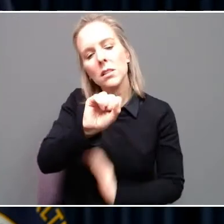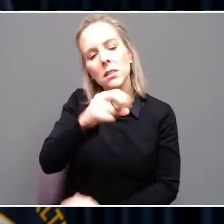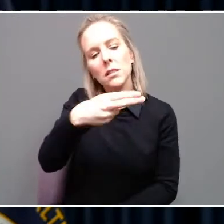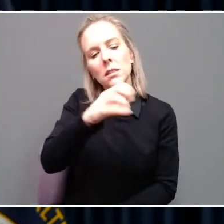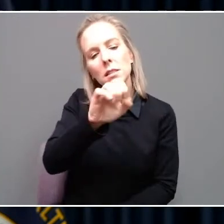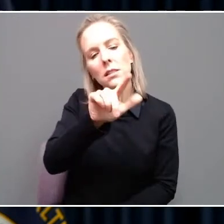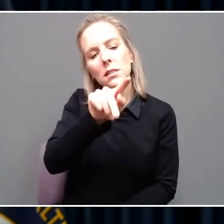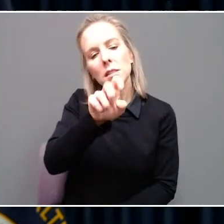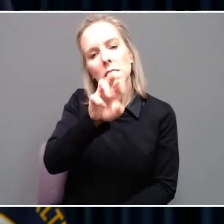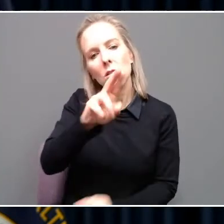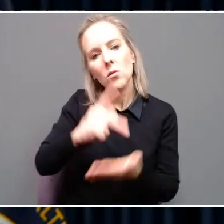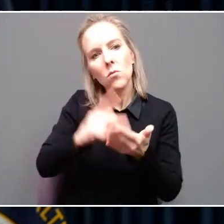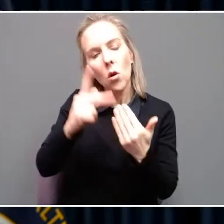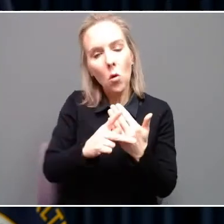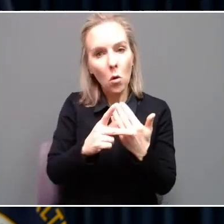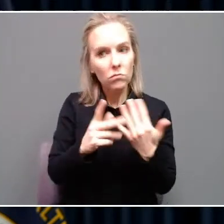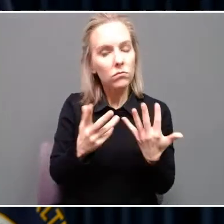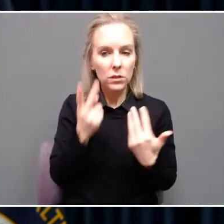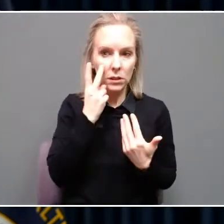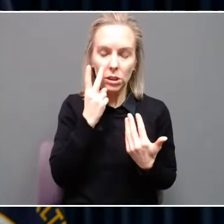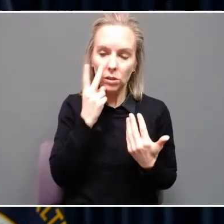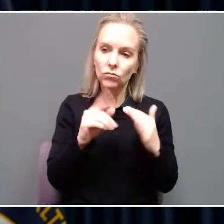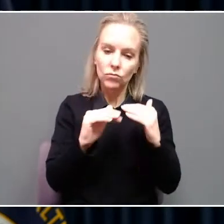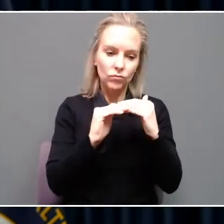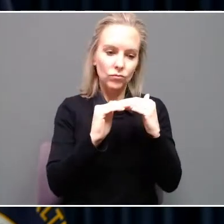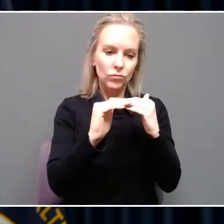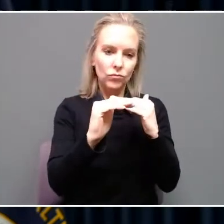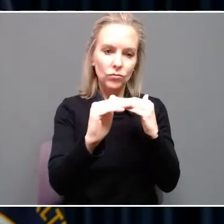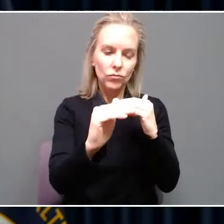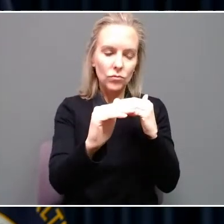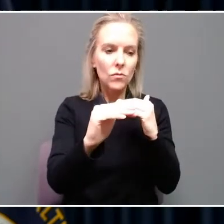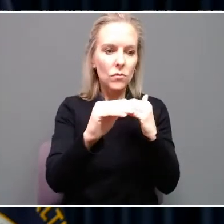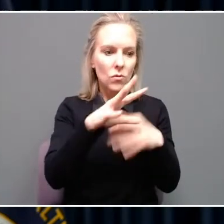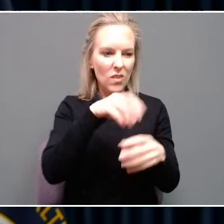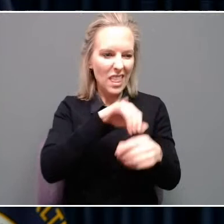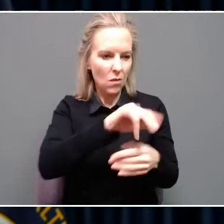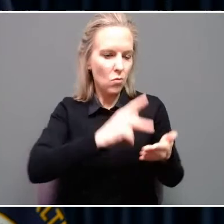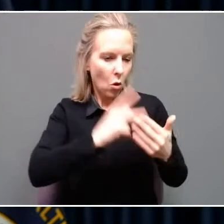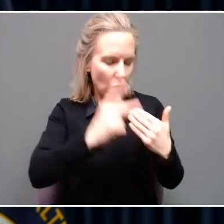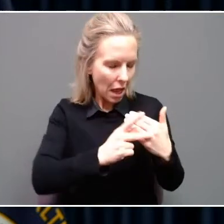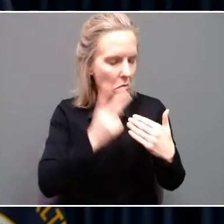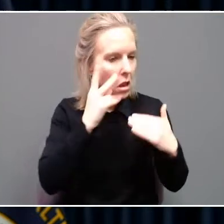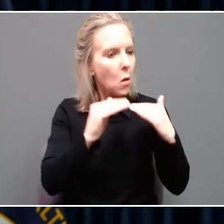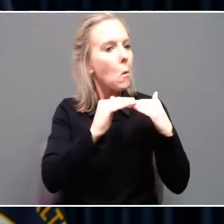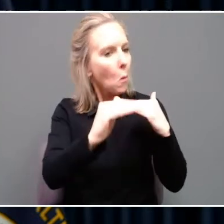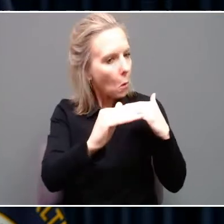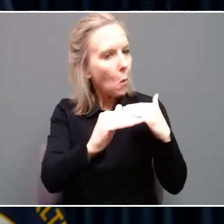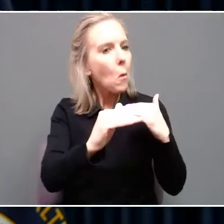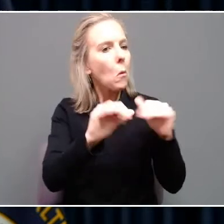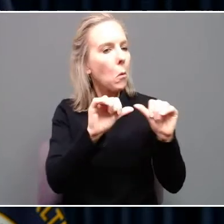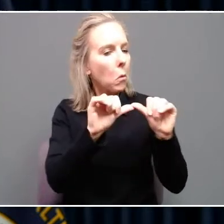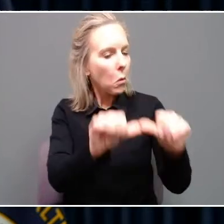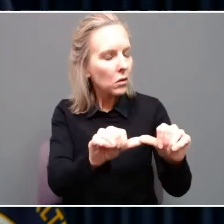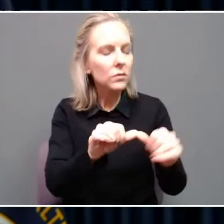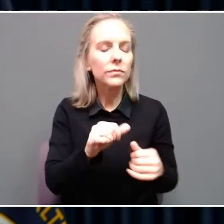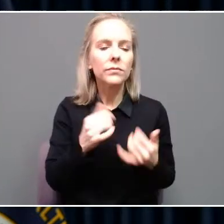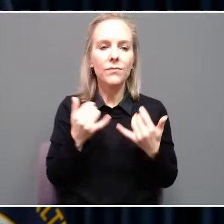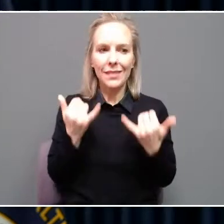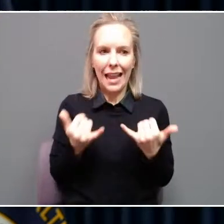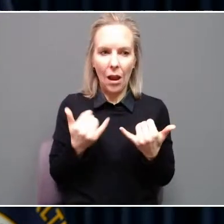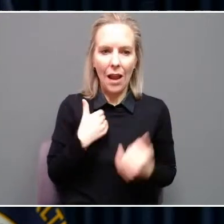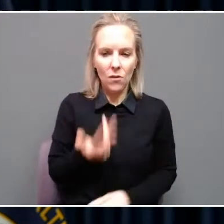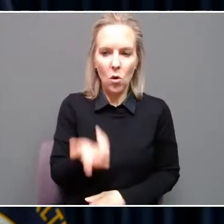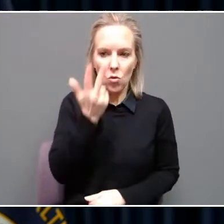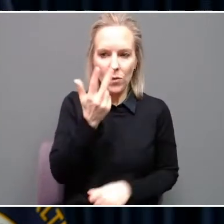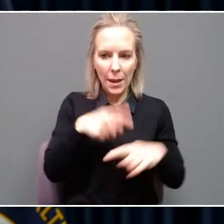some real stability in this program. We are actually down to just 3 pending